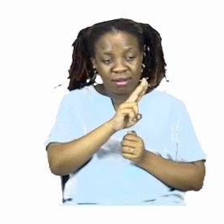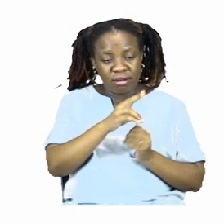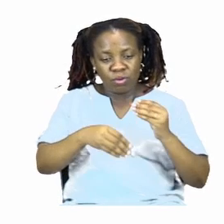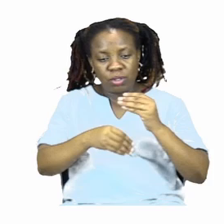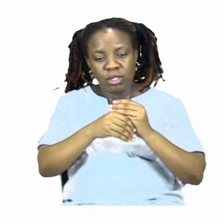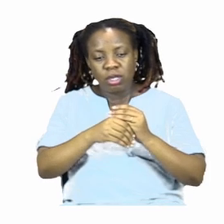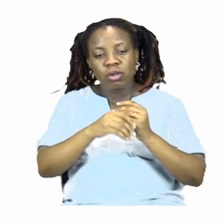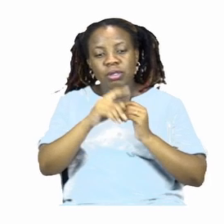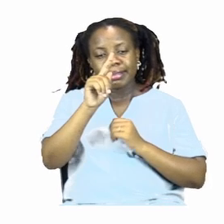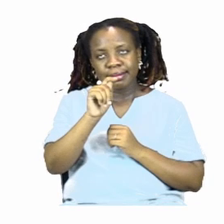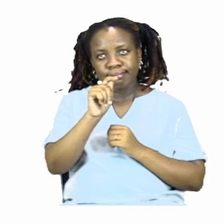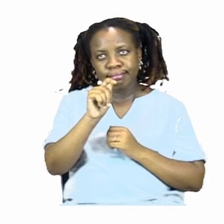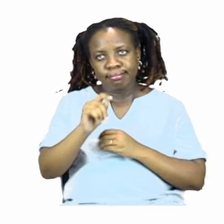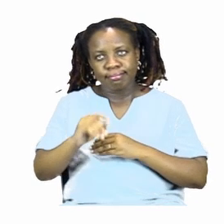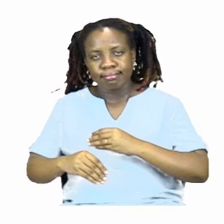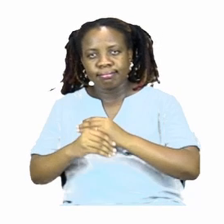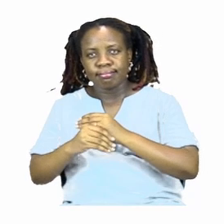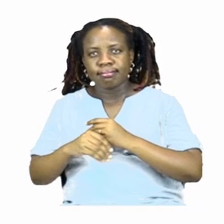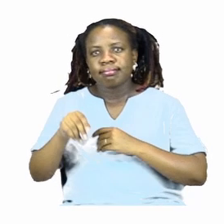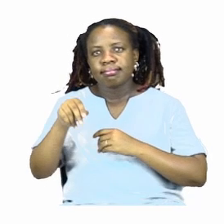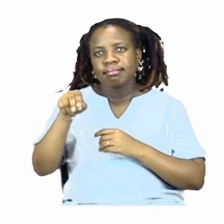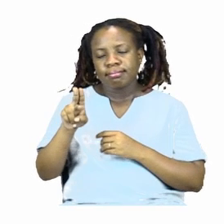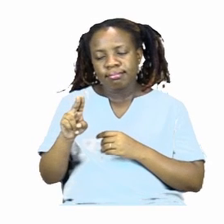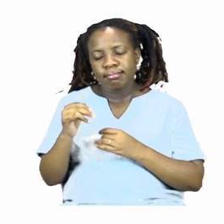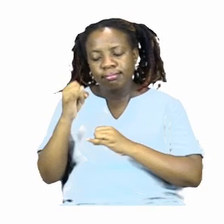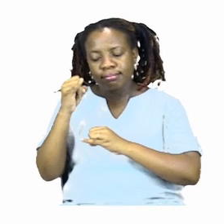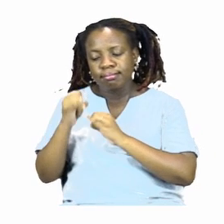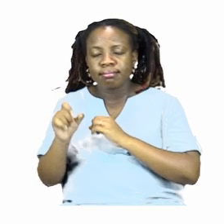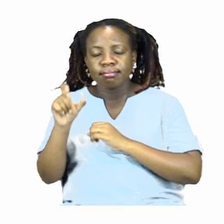units together. And then you have to decide,